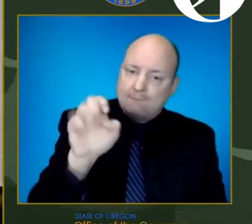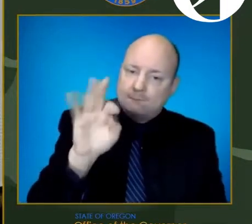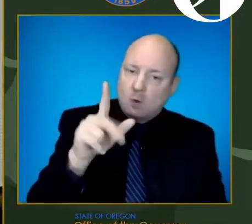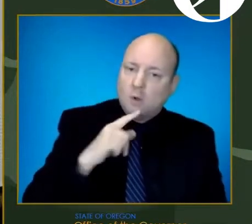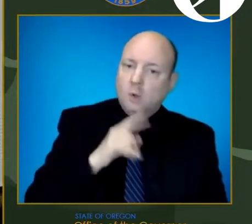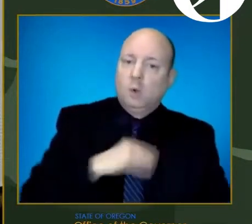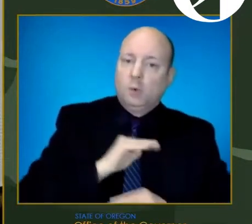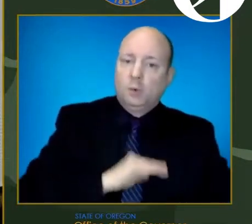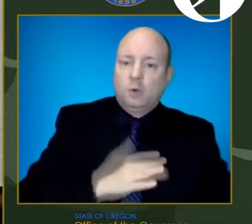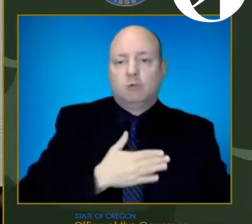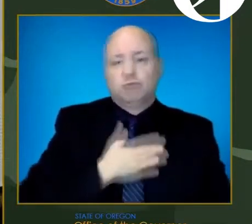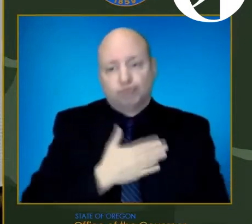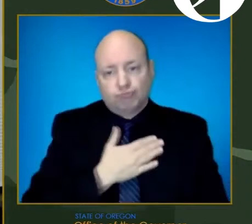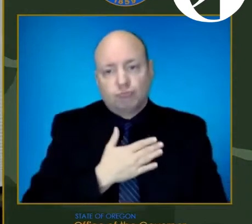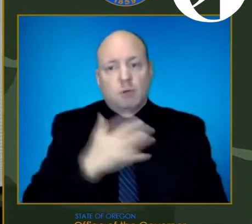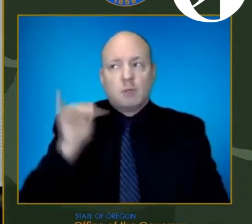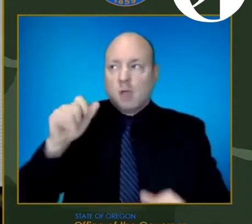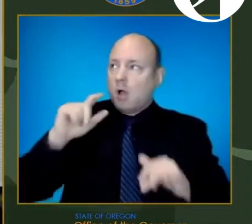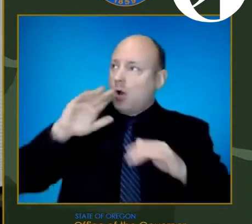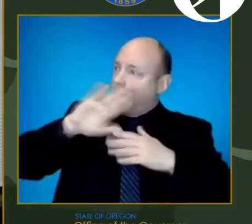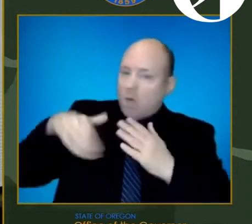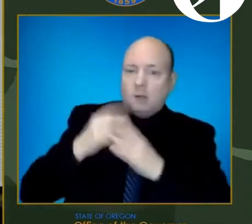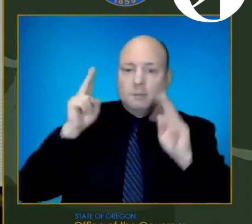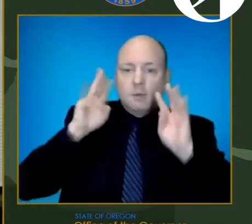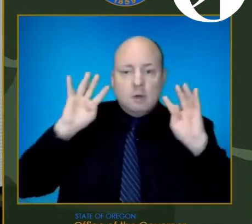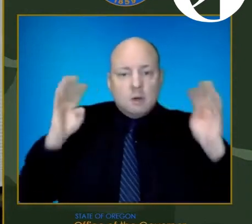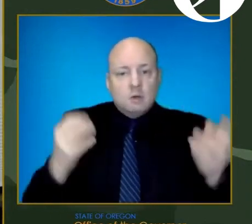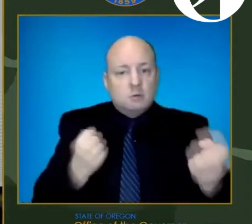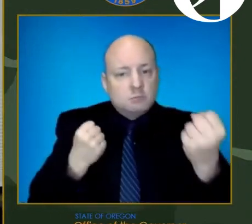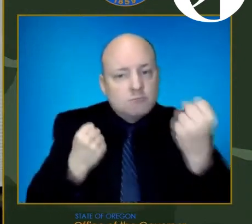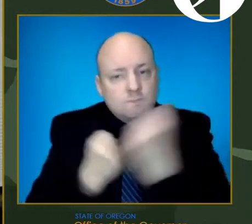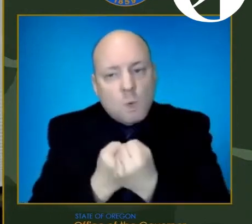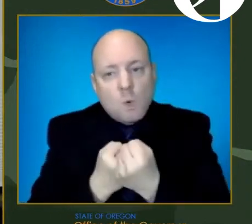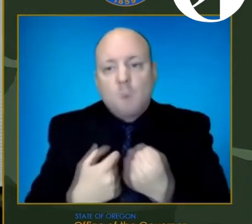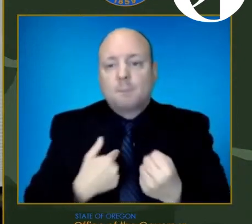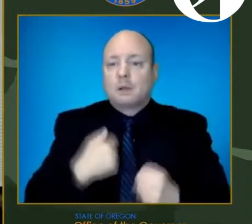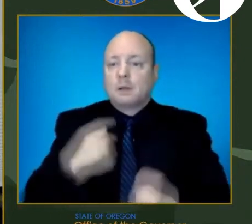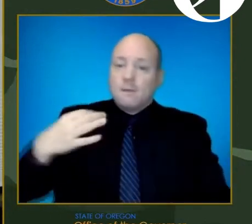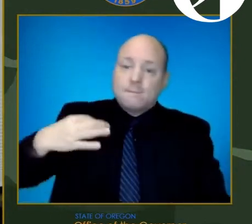people surrounding me, both on my volunteer